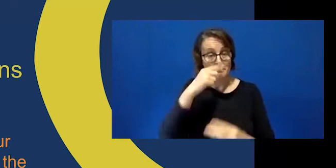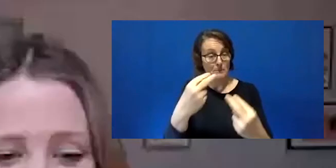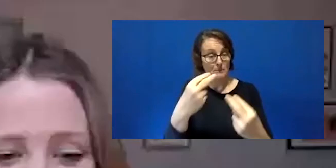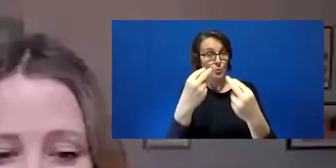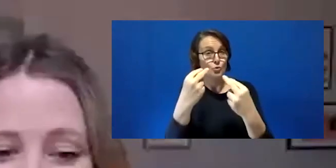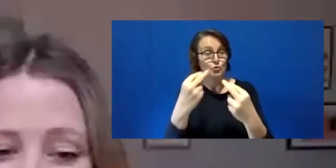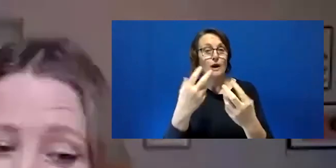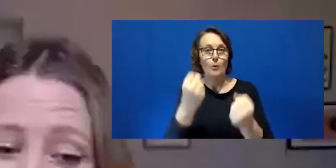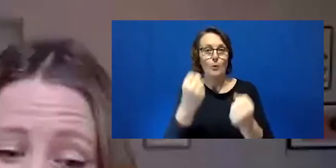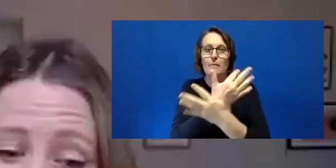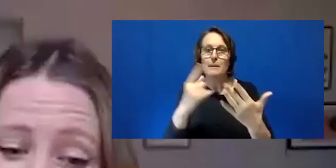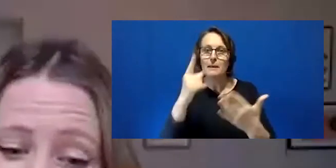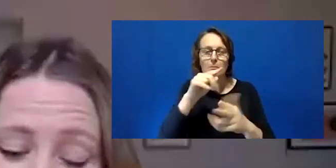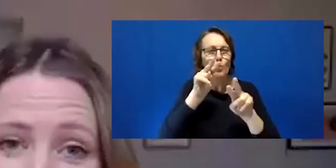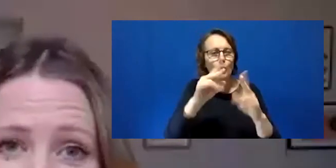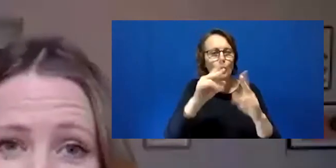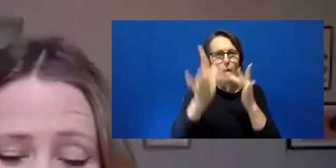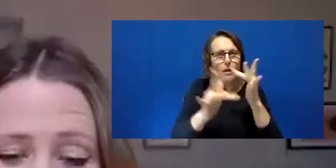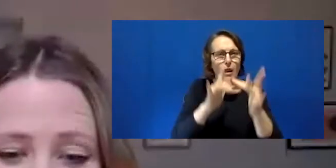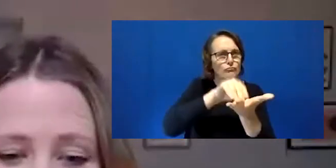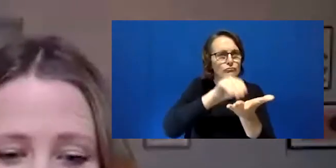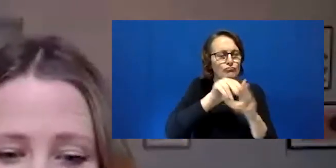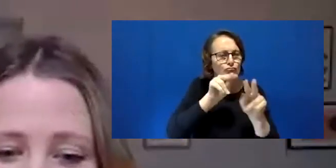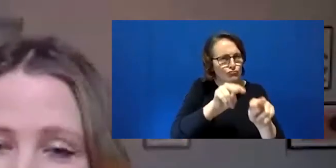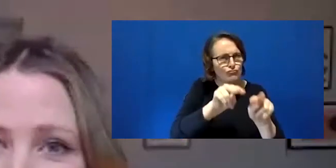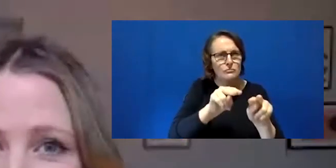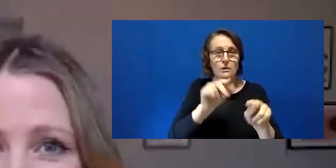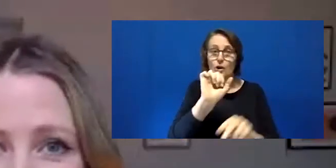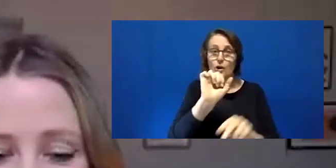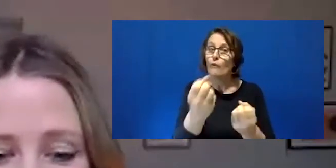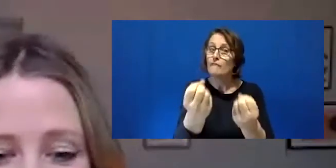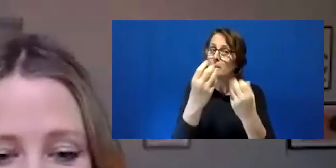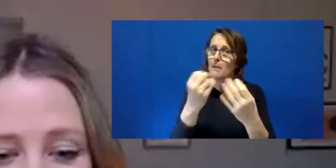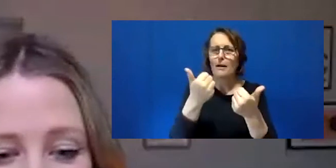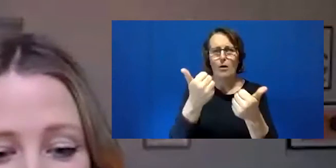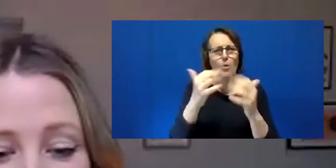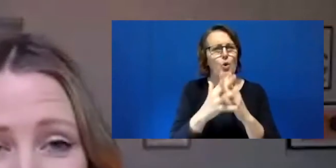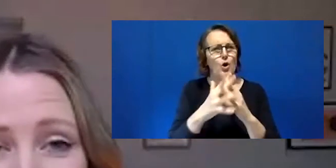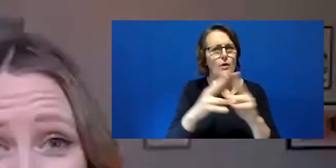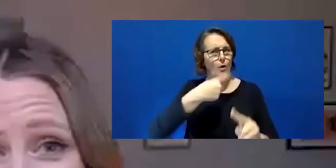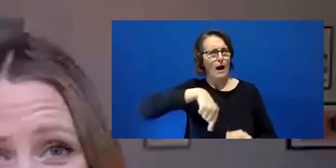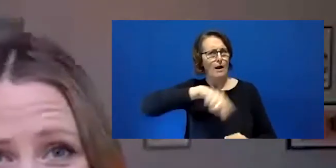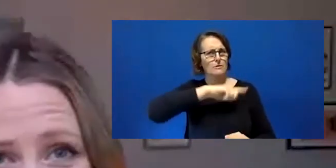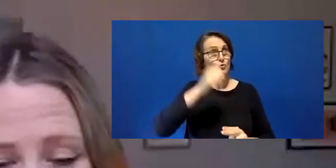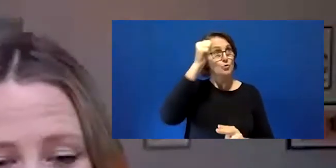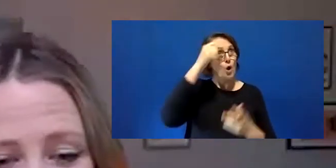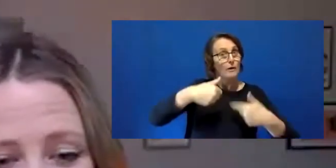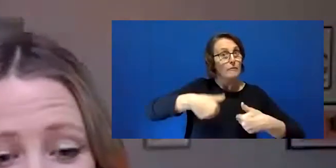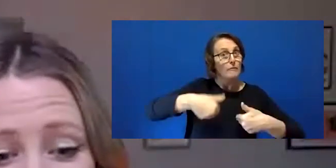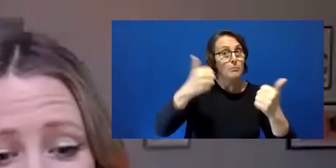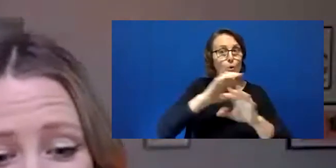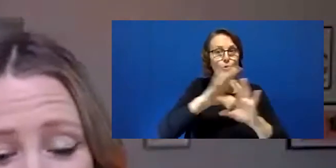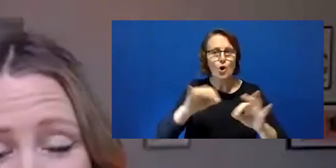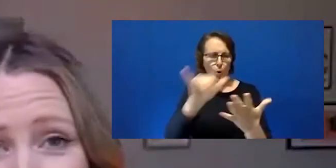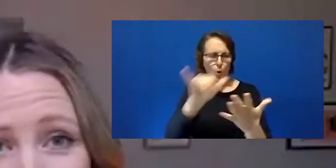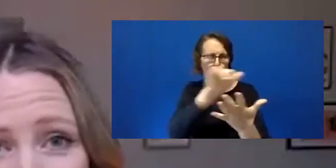online. Your responses are a really valuable way for us to better understand the outcomes of this program, to discover which sessions have been